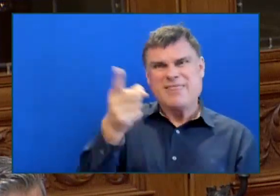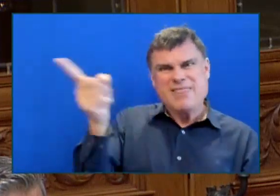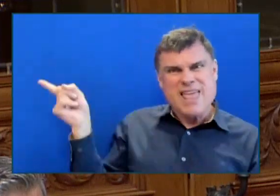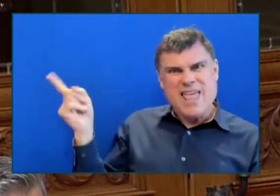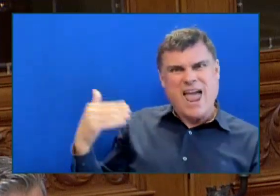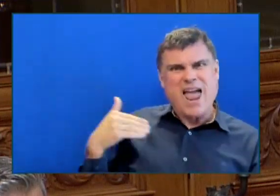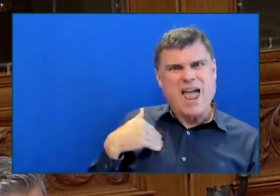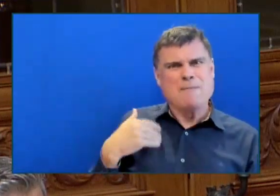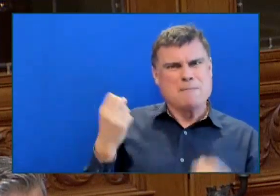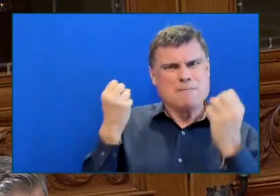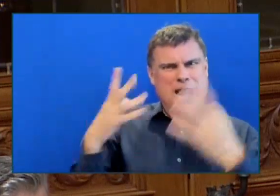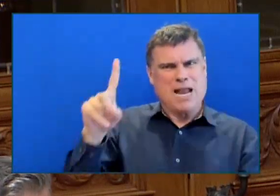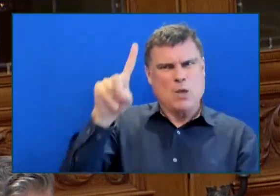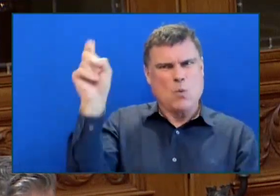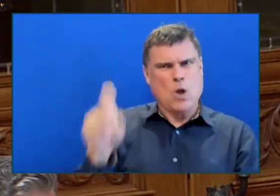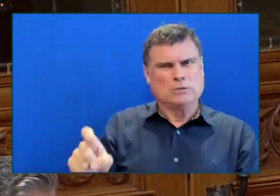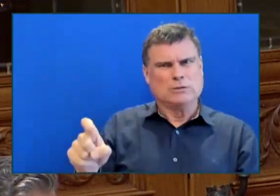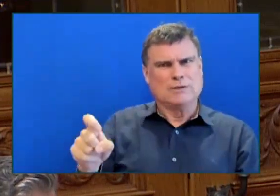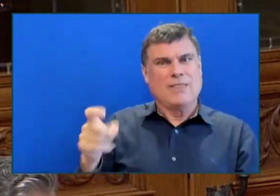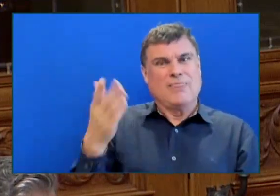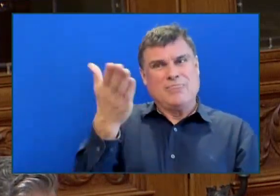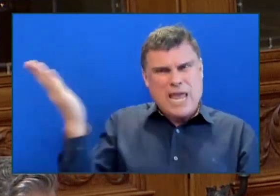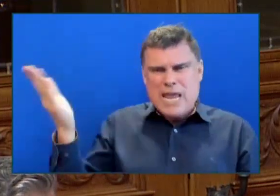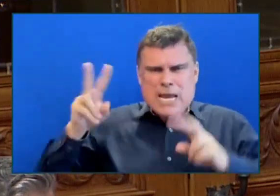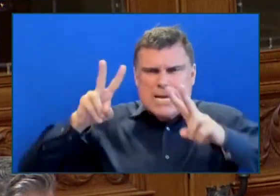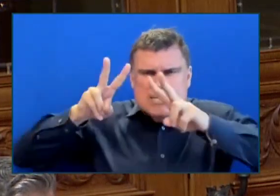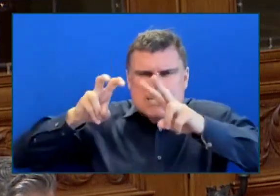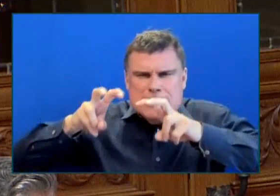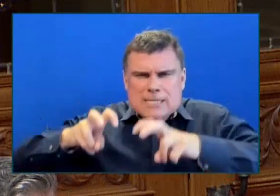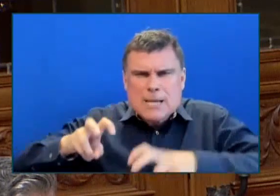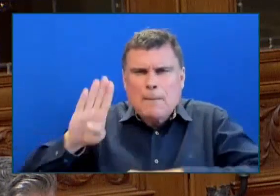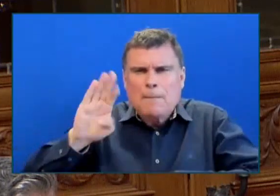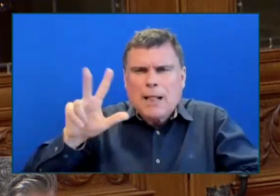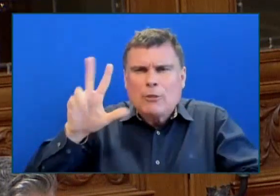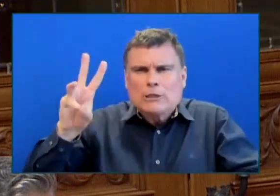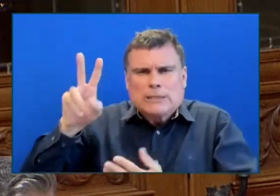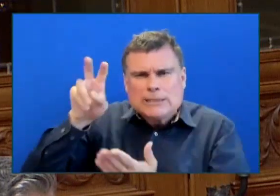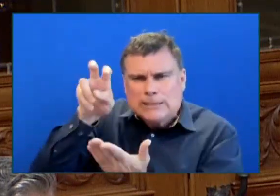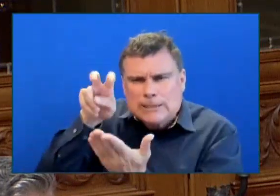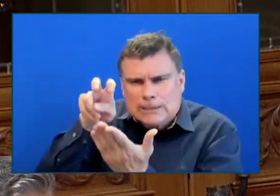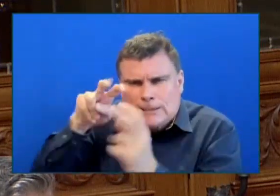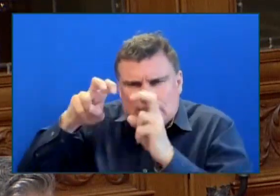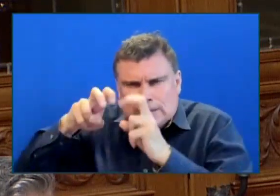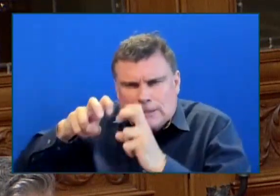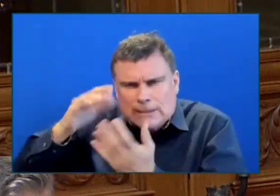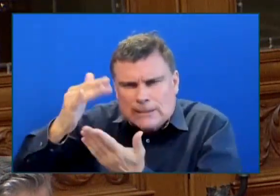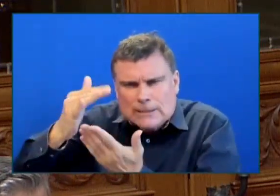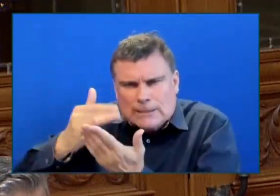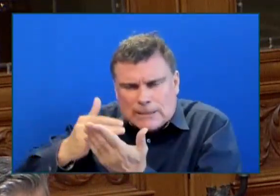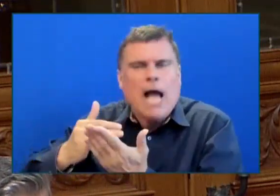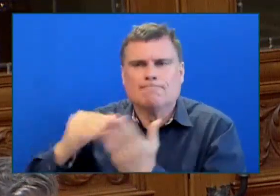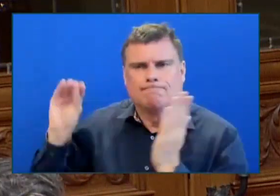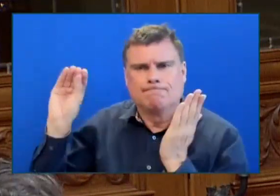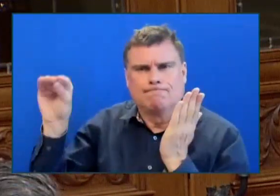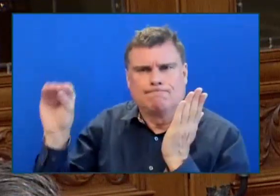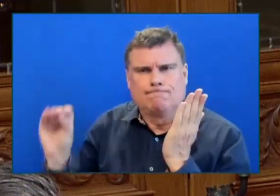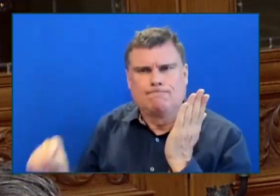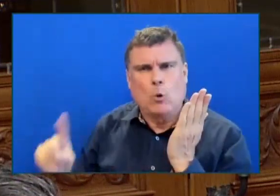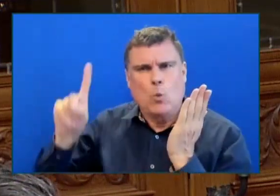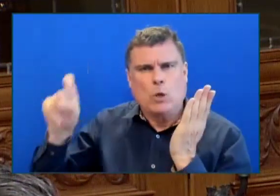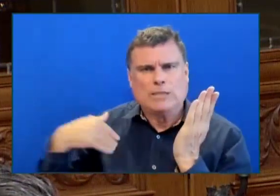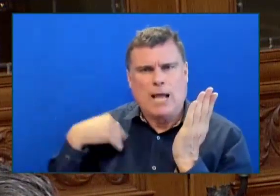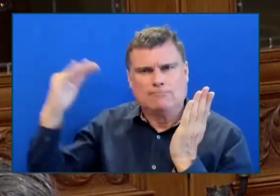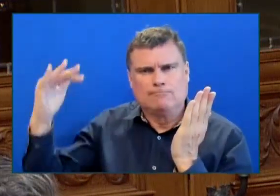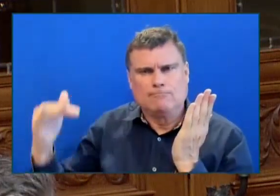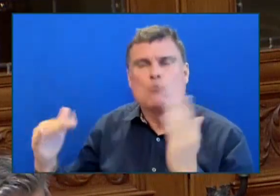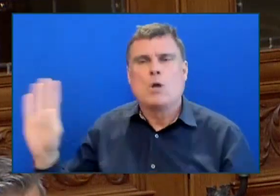They've gone through it in detail. They've provided these questions to the minister. And I want to ask, through you, to the Premier, if he